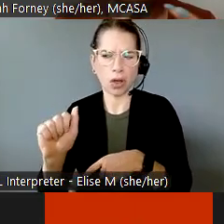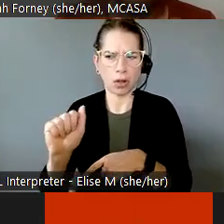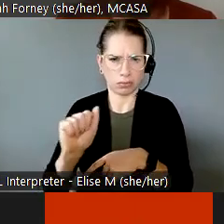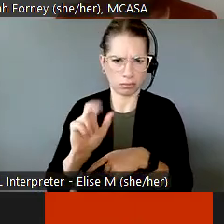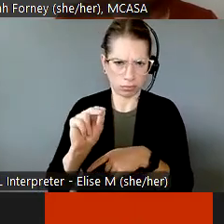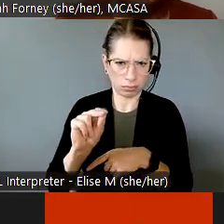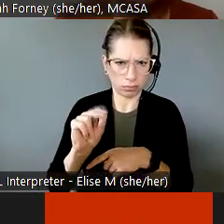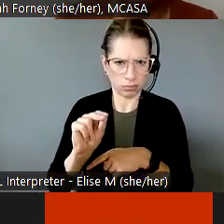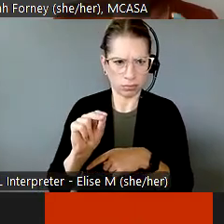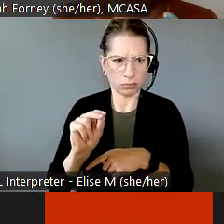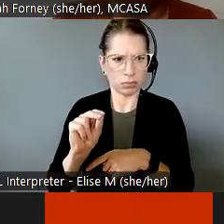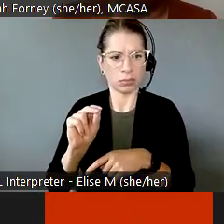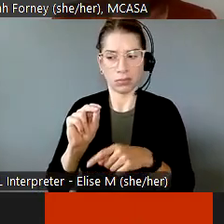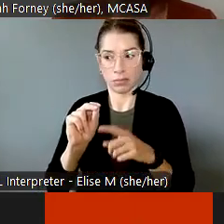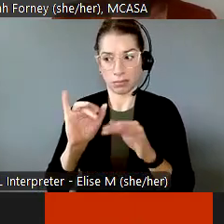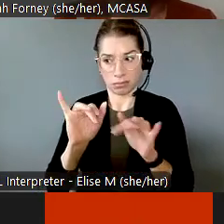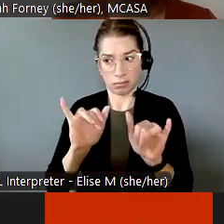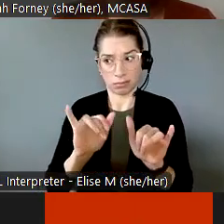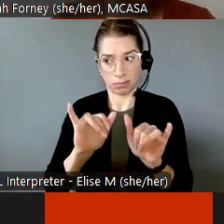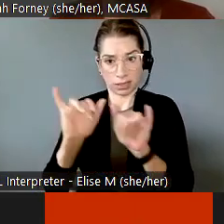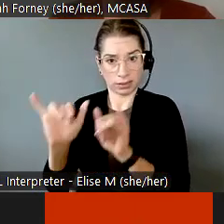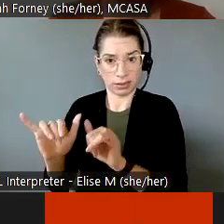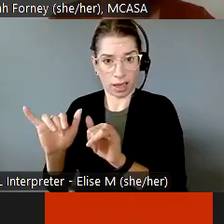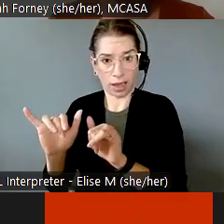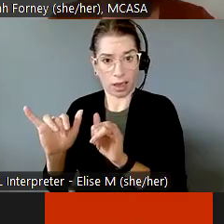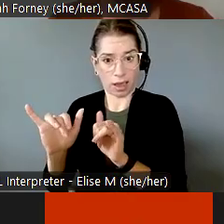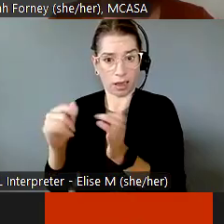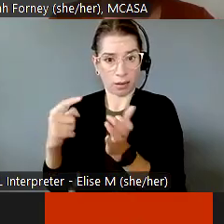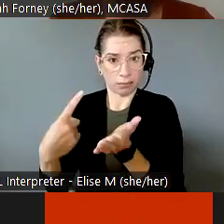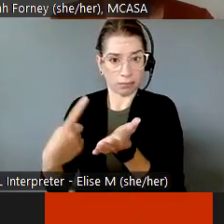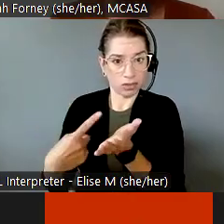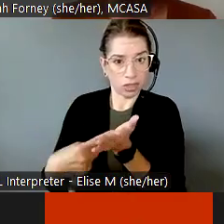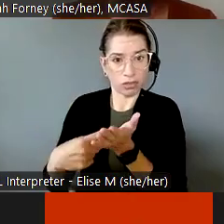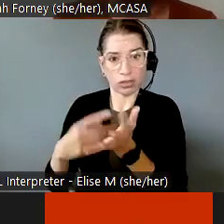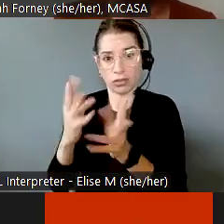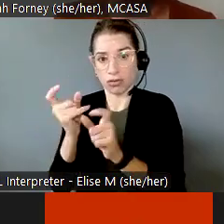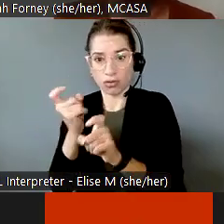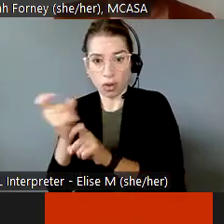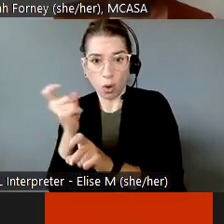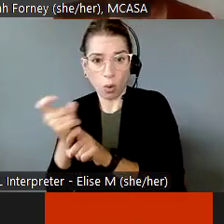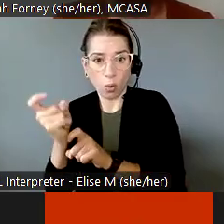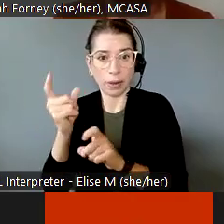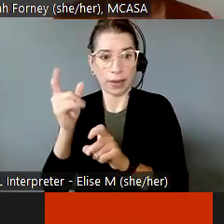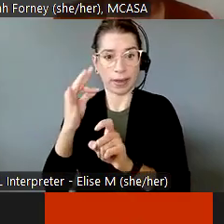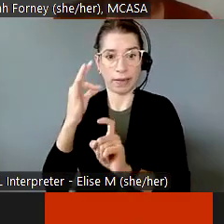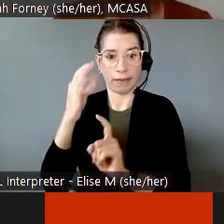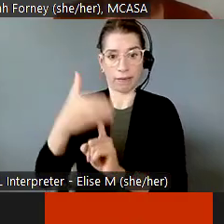But would we have those same conversations, those same jokes if he was in prison